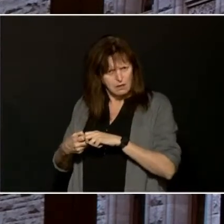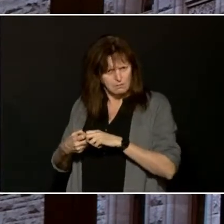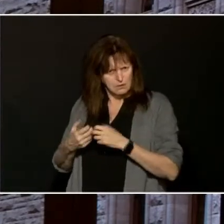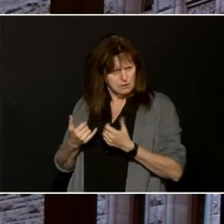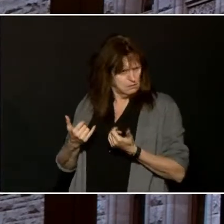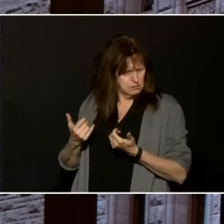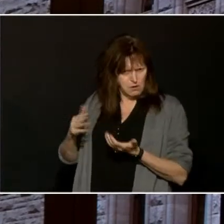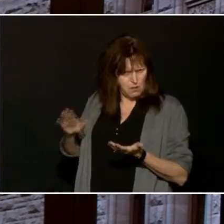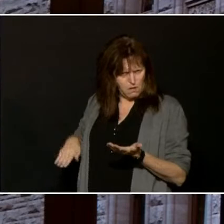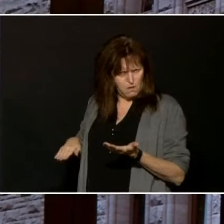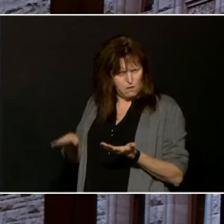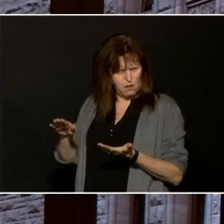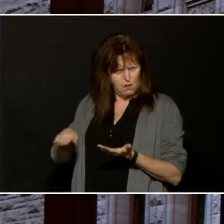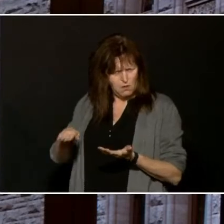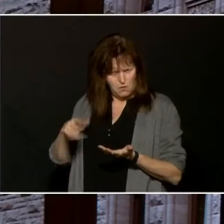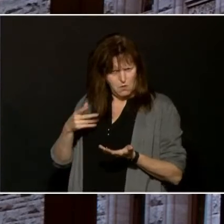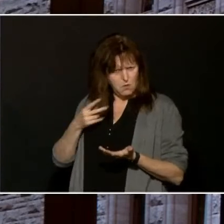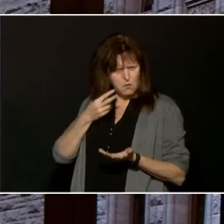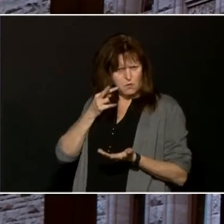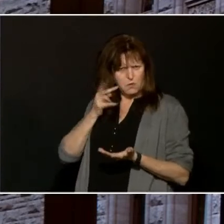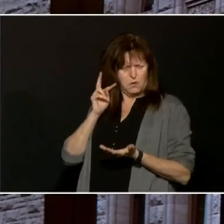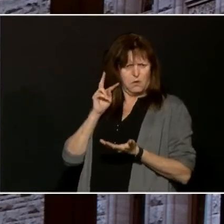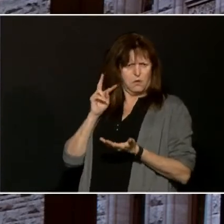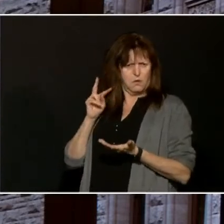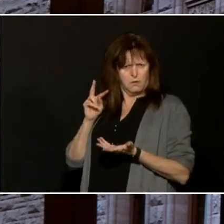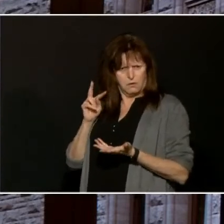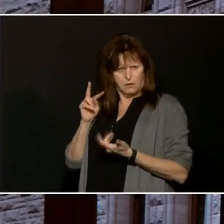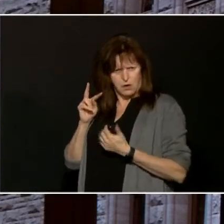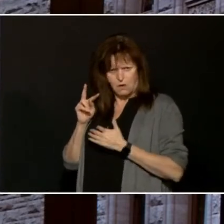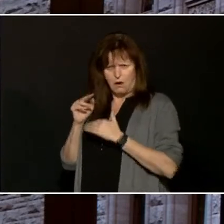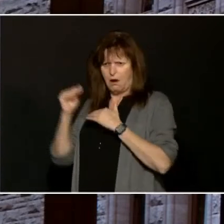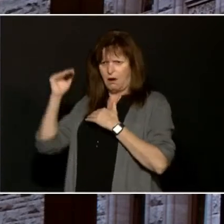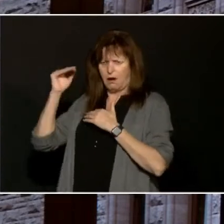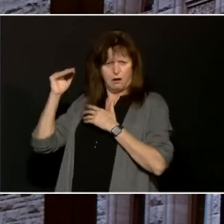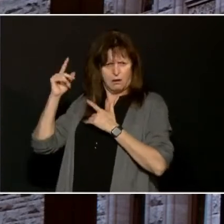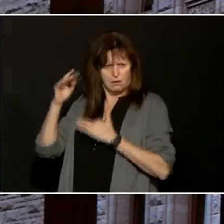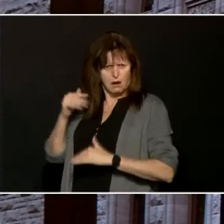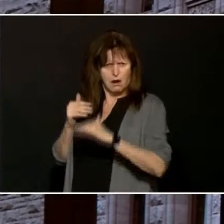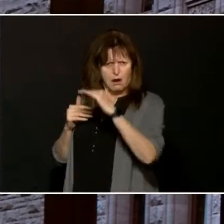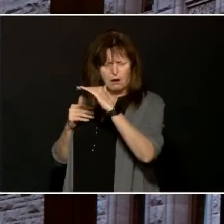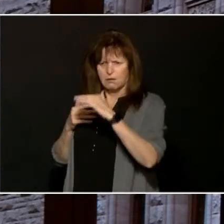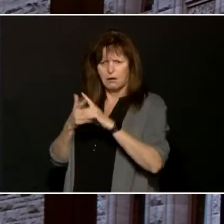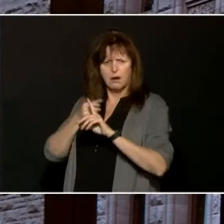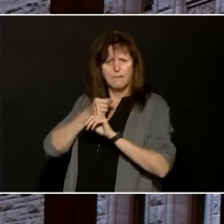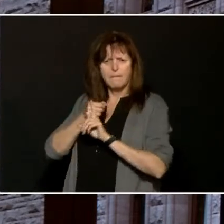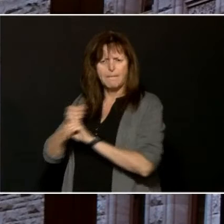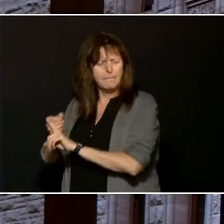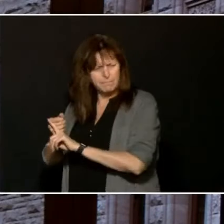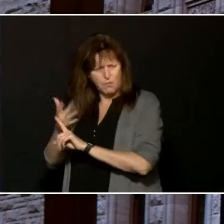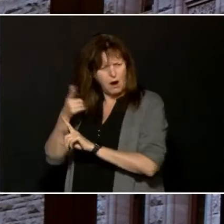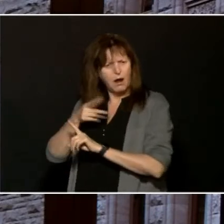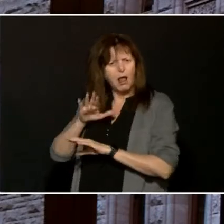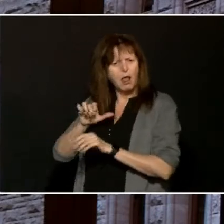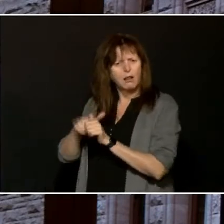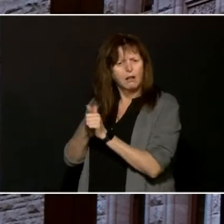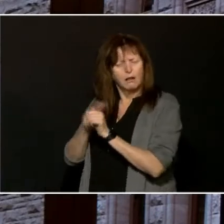days before are probably higher. So our current 7-day average for daily COVID-19 cases is